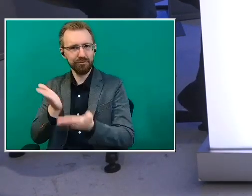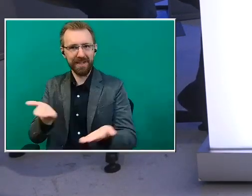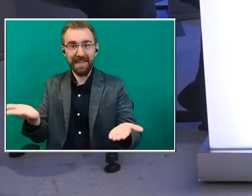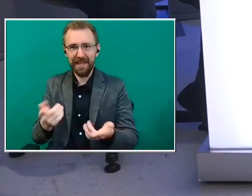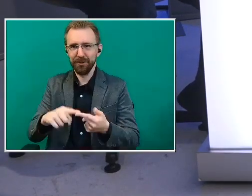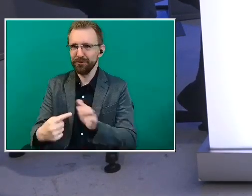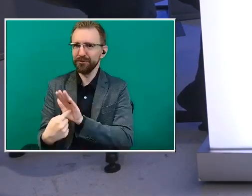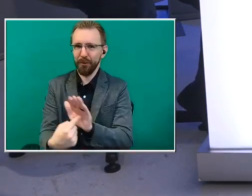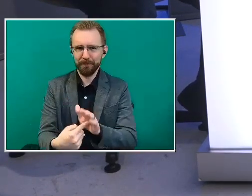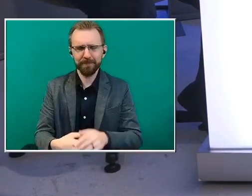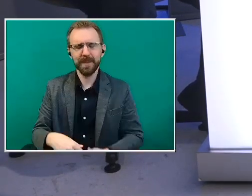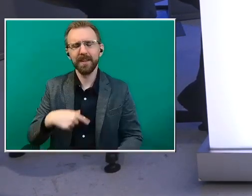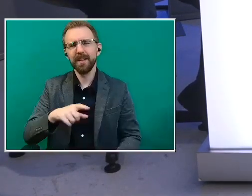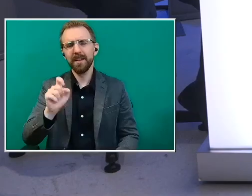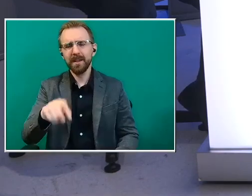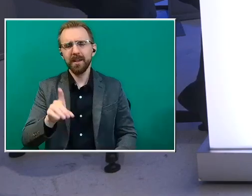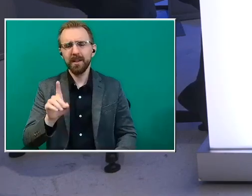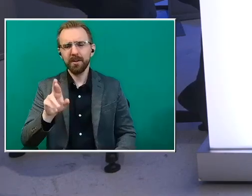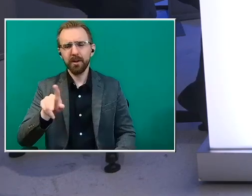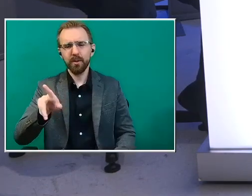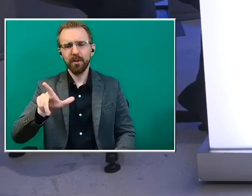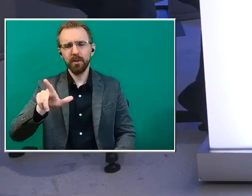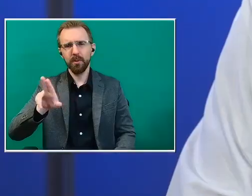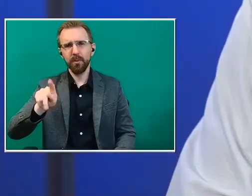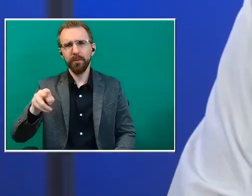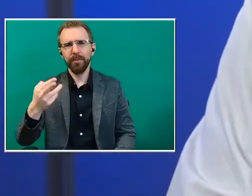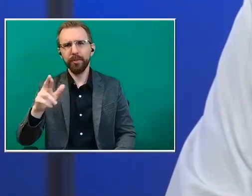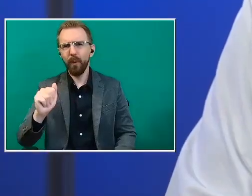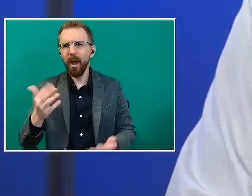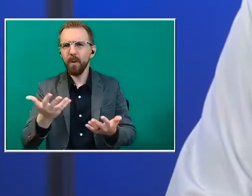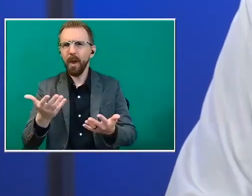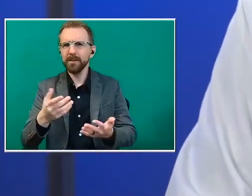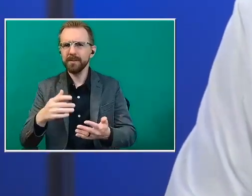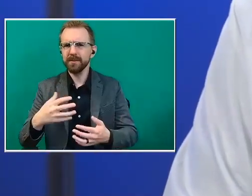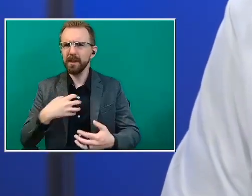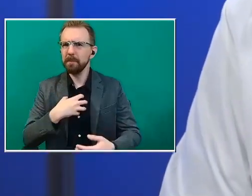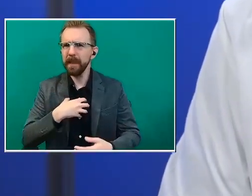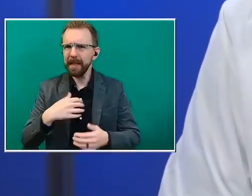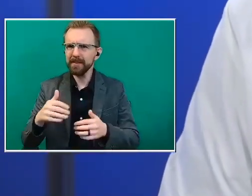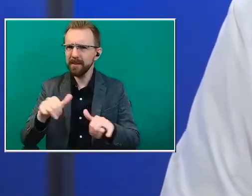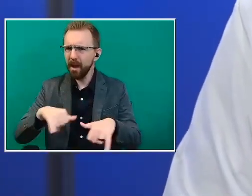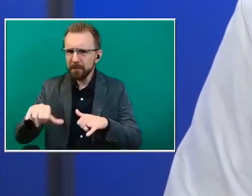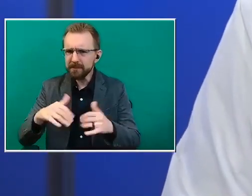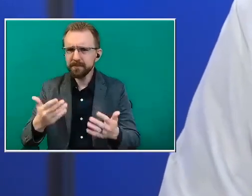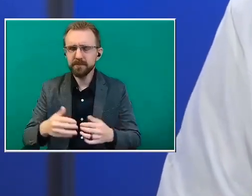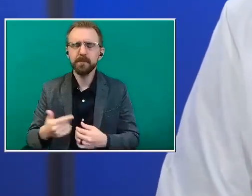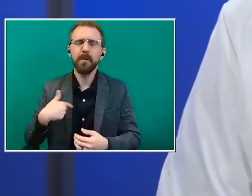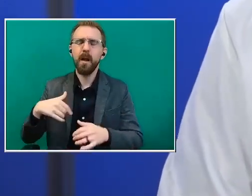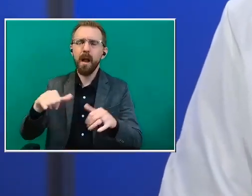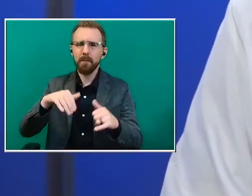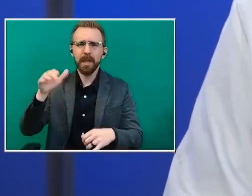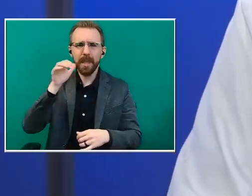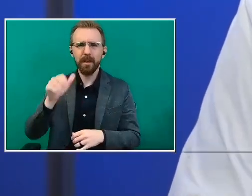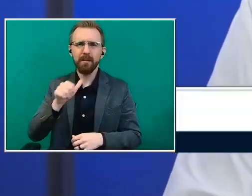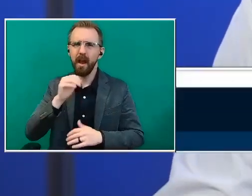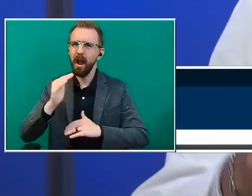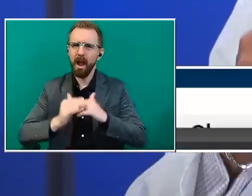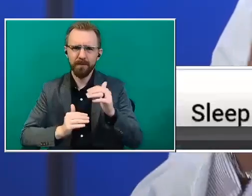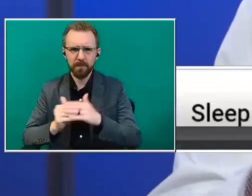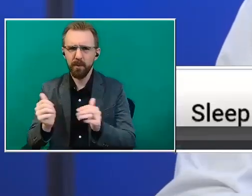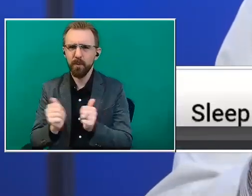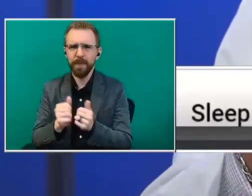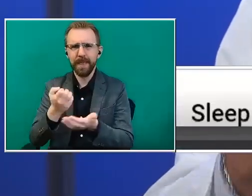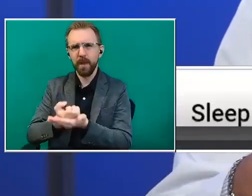CPAP? What are patients going to complain about the most? Yeah, so I think the common ones that we hear is discomfort with the equipment, which is